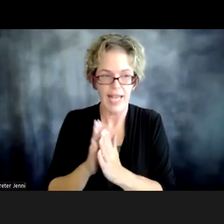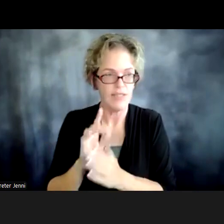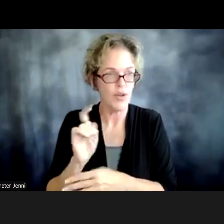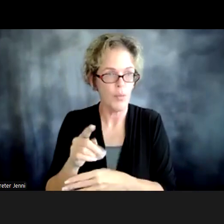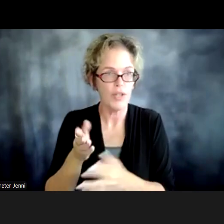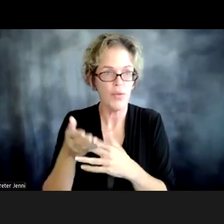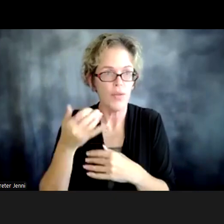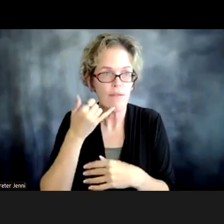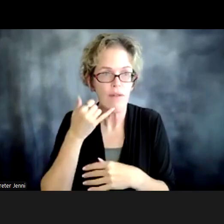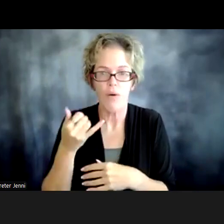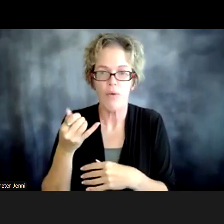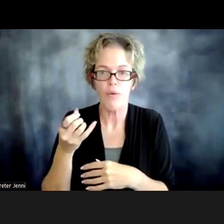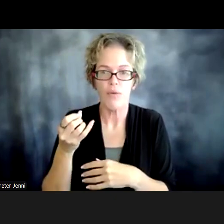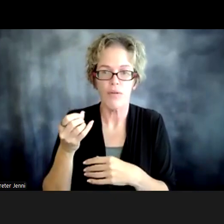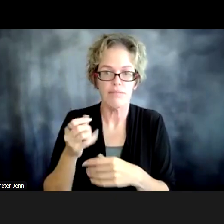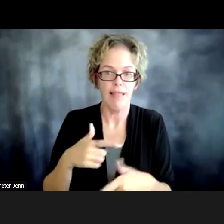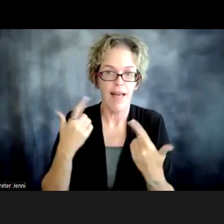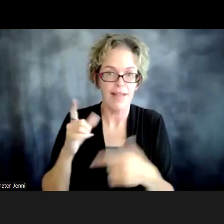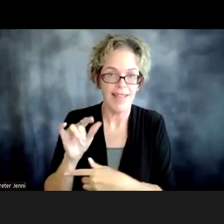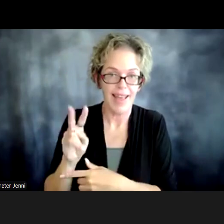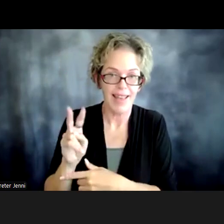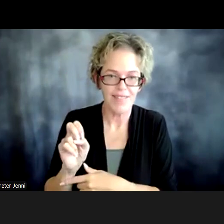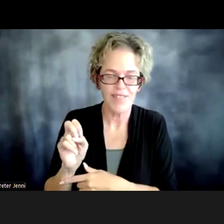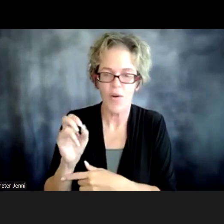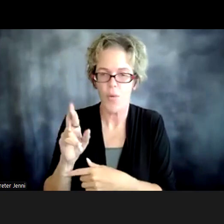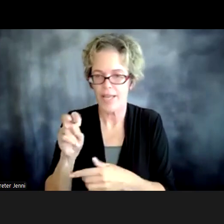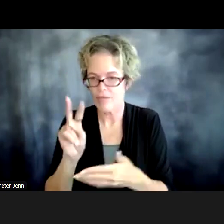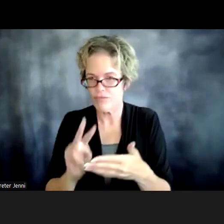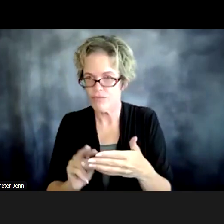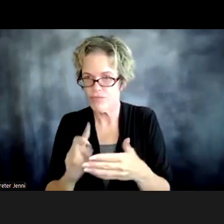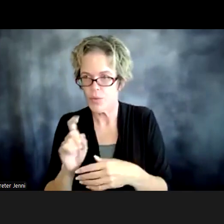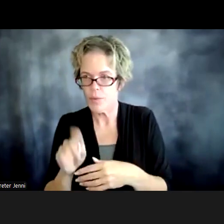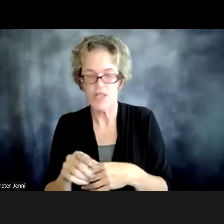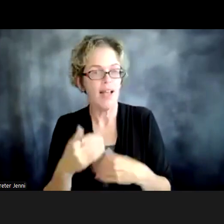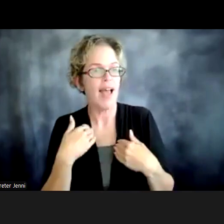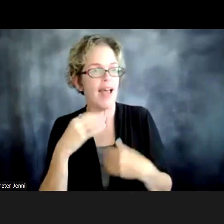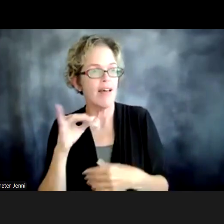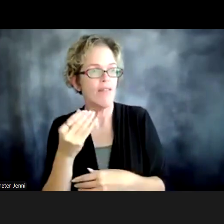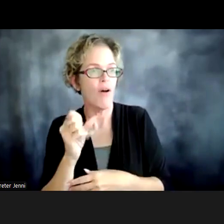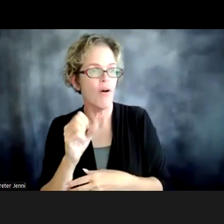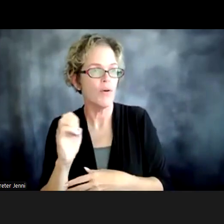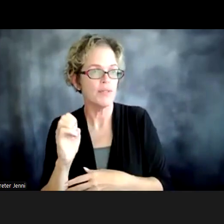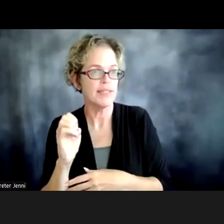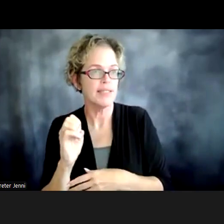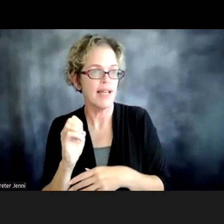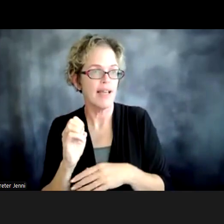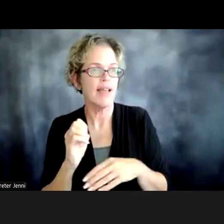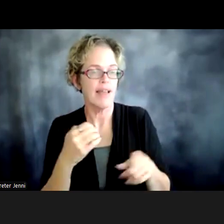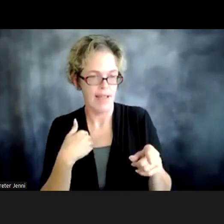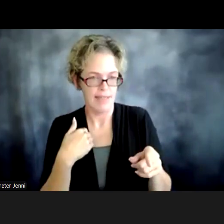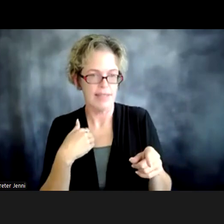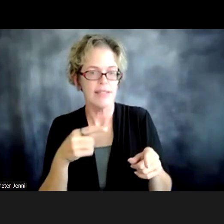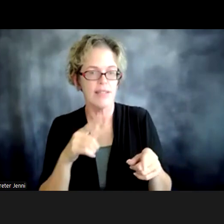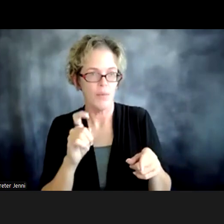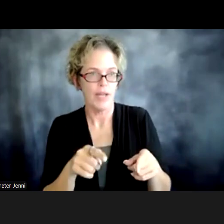phone. If not, we can go into those. I have Jose on the line with a question, so I am